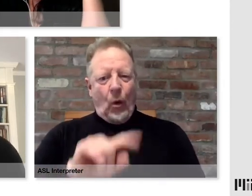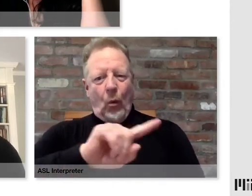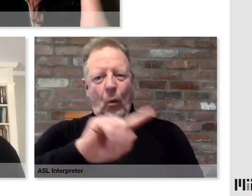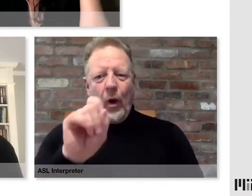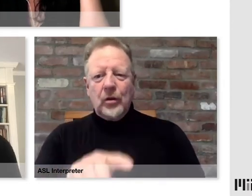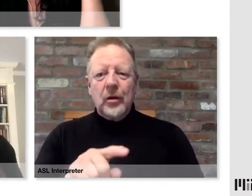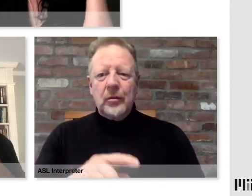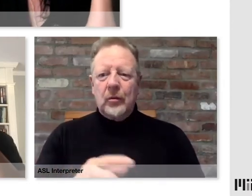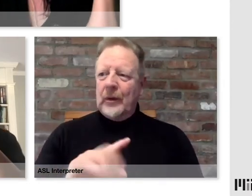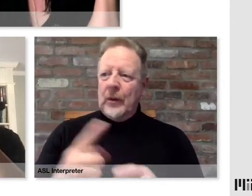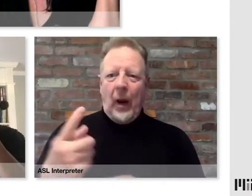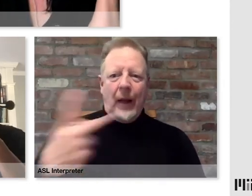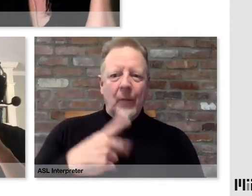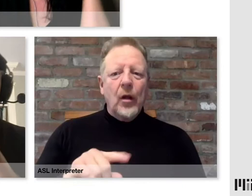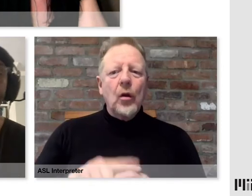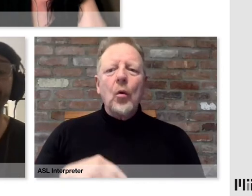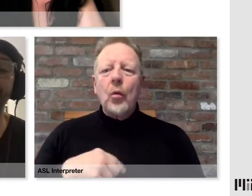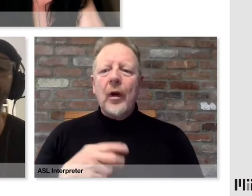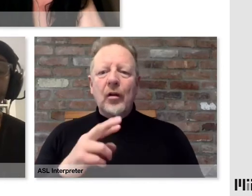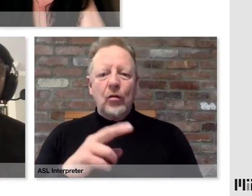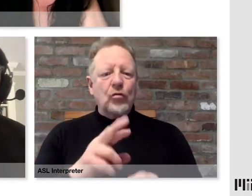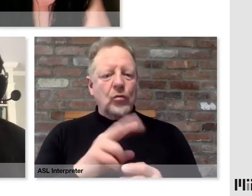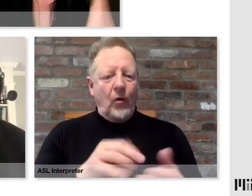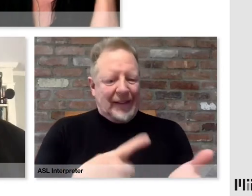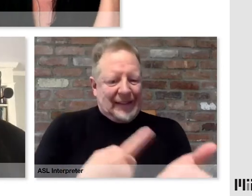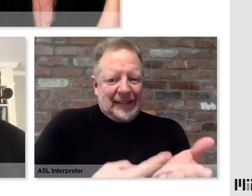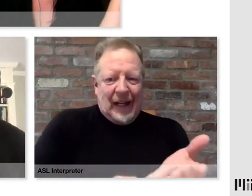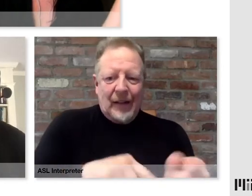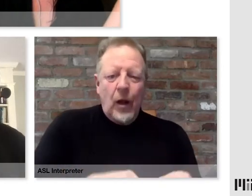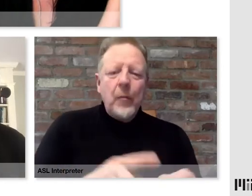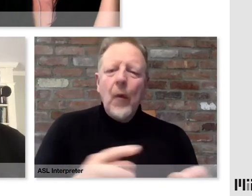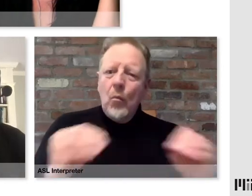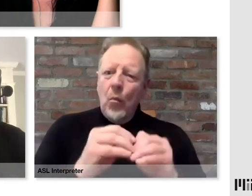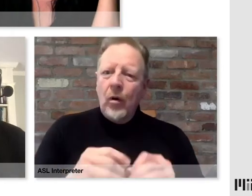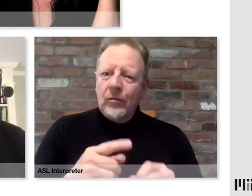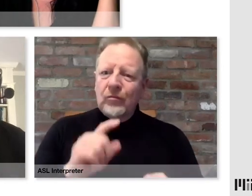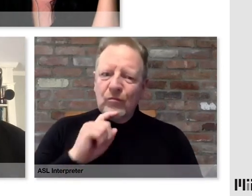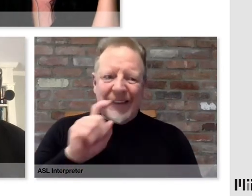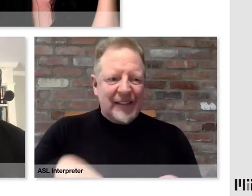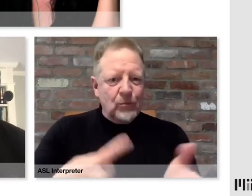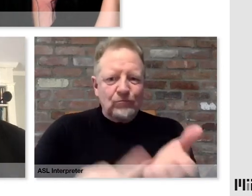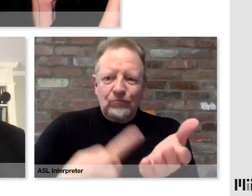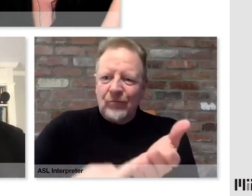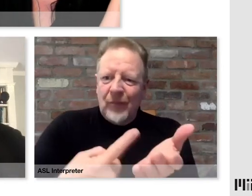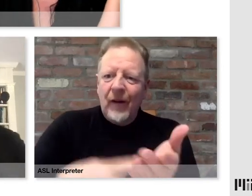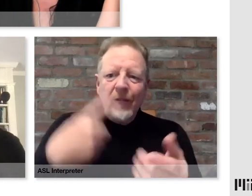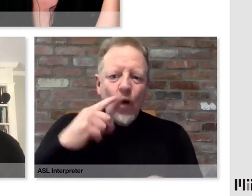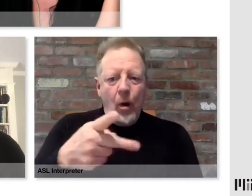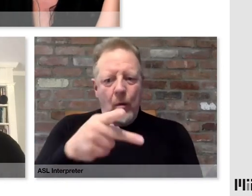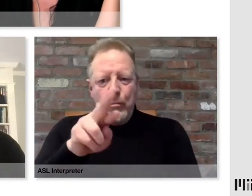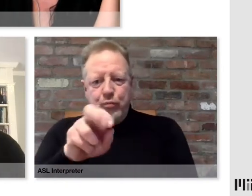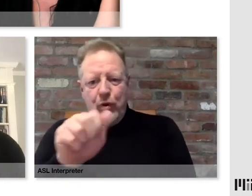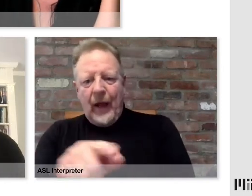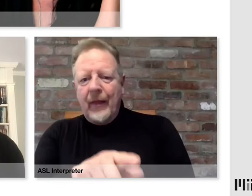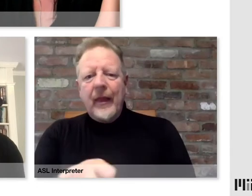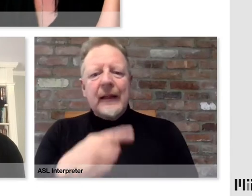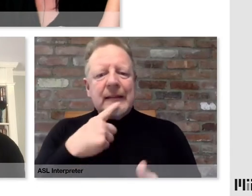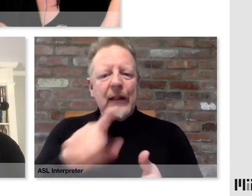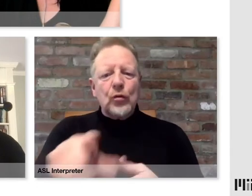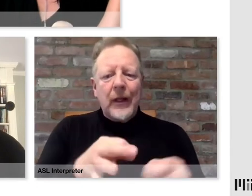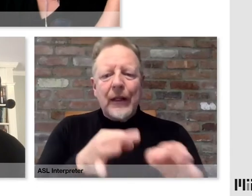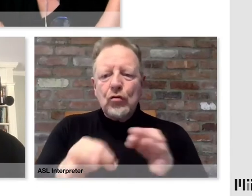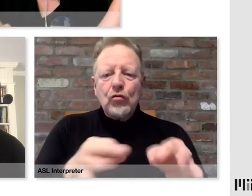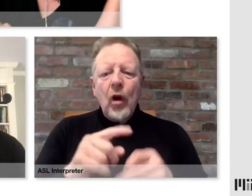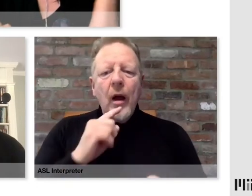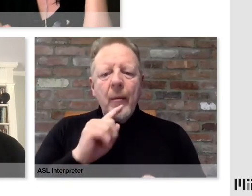us revisits something we've discussed a little bit, but I think is worth more discussion. For Priya, they write, you've described the profound potential